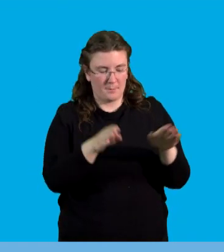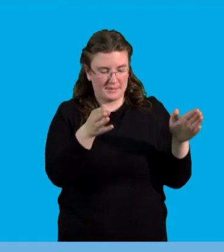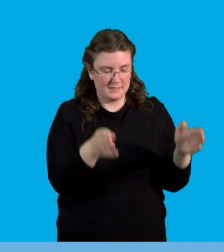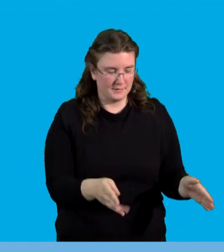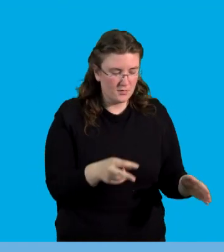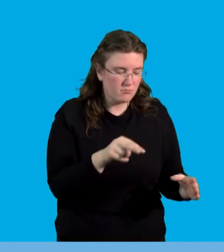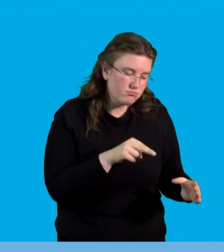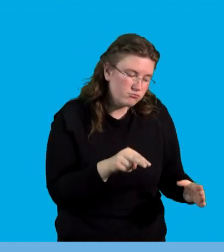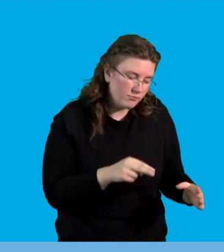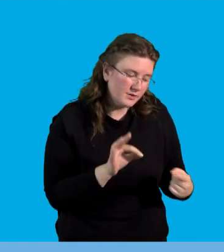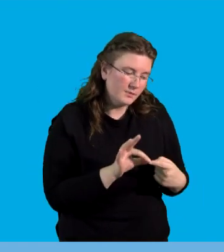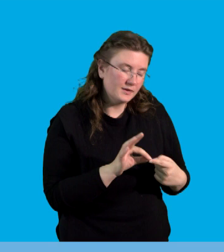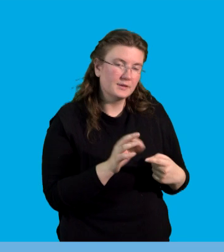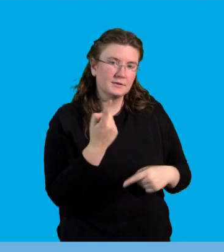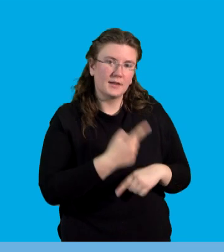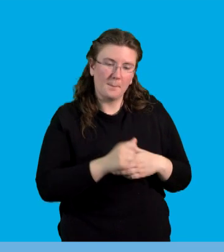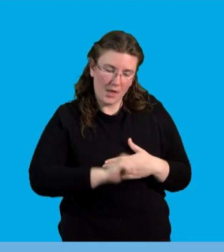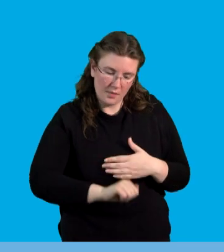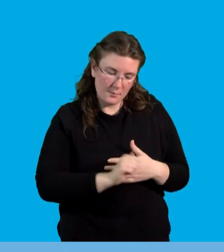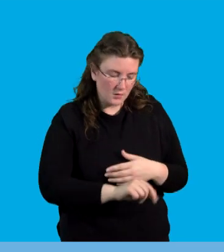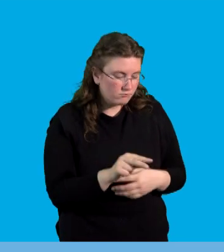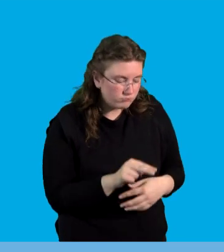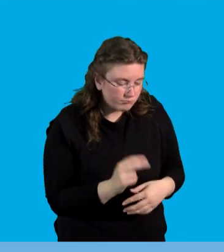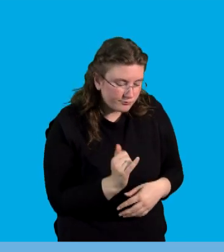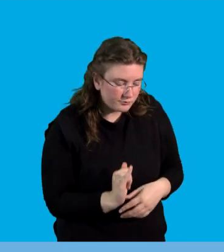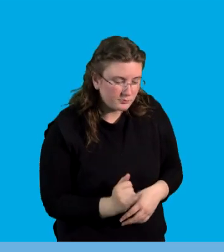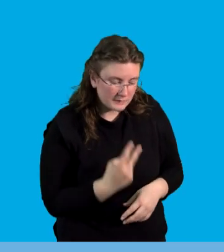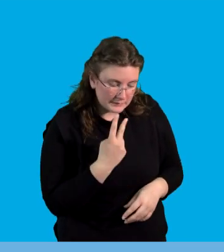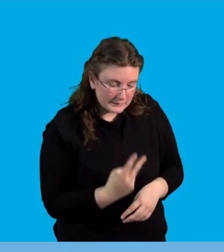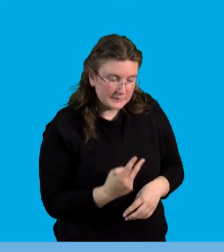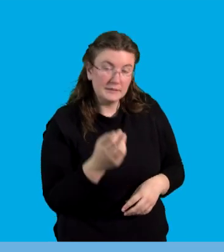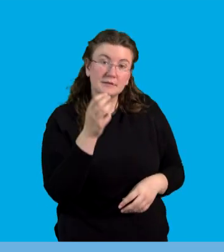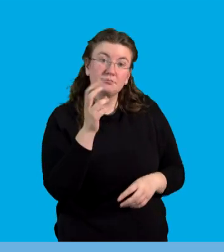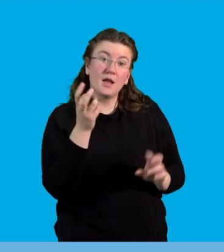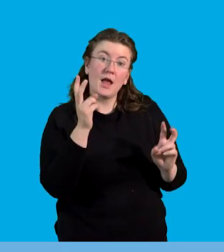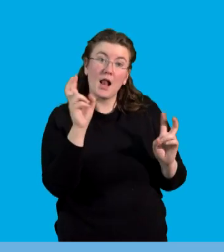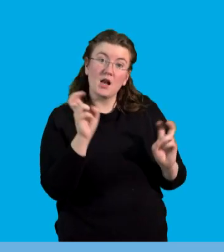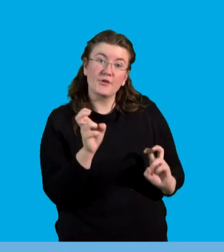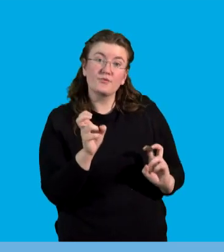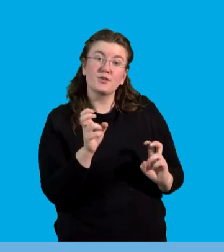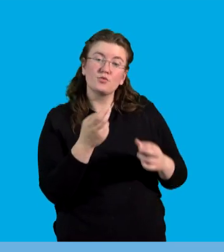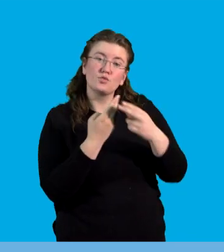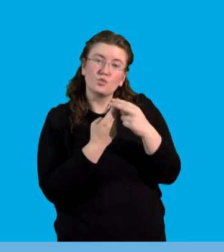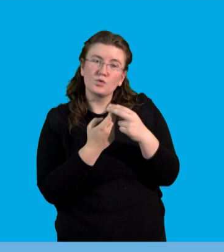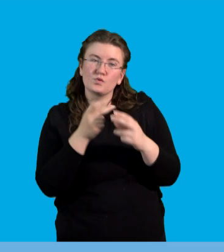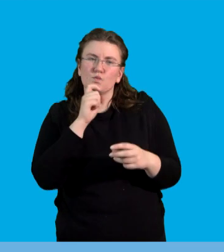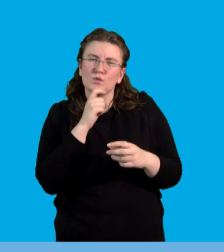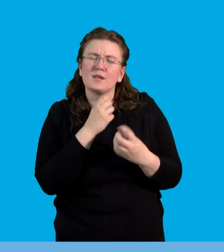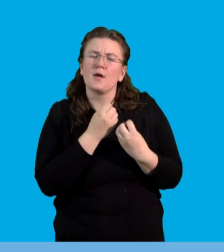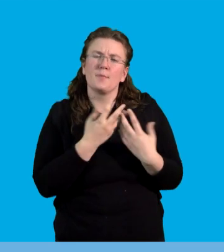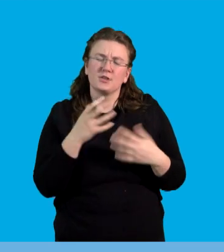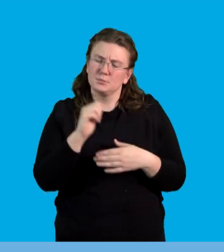and factories on a specific day each month to determine how many units of electricity were used by the